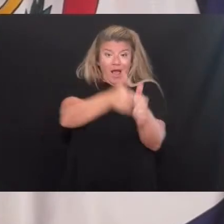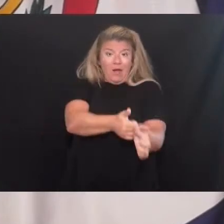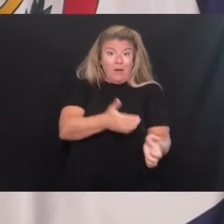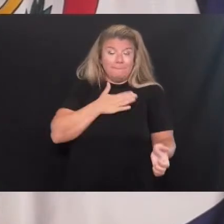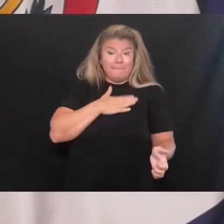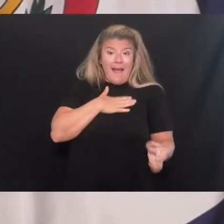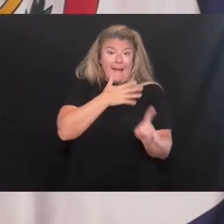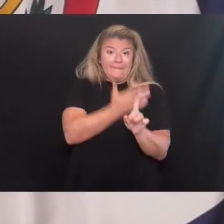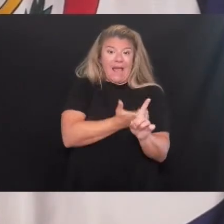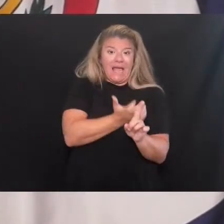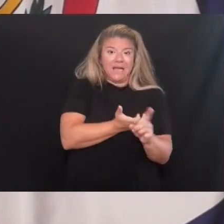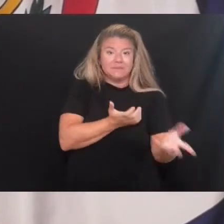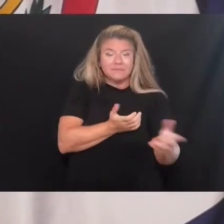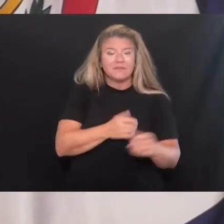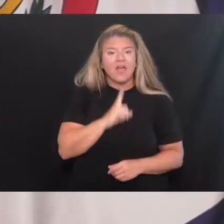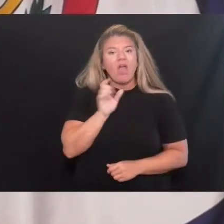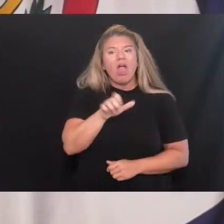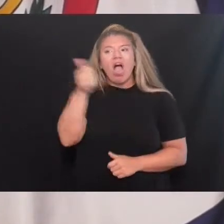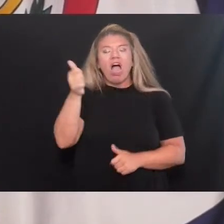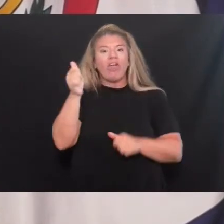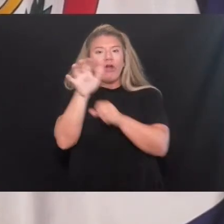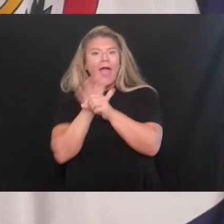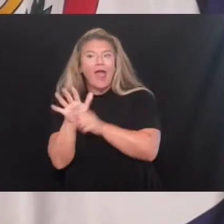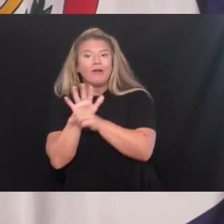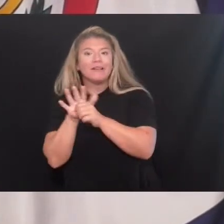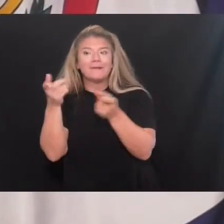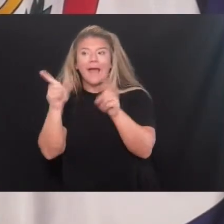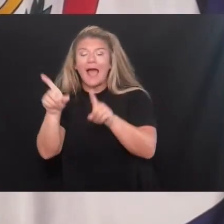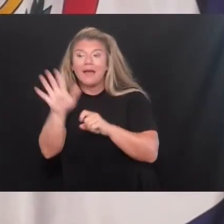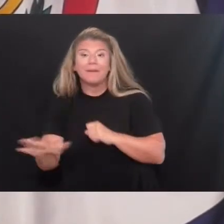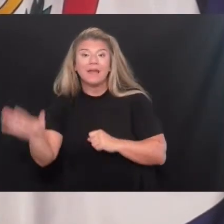of others in the area and everything, we